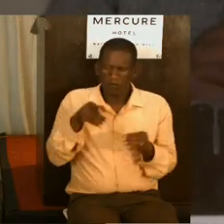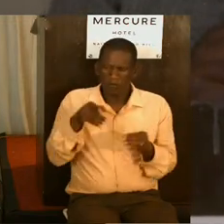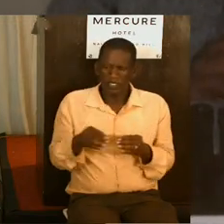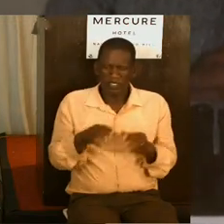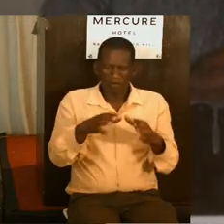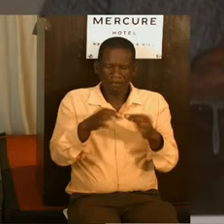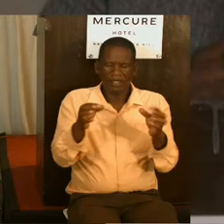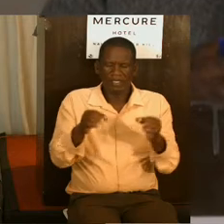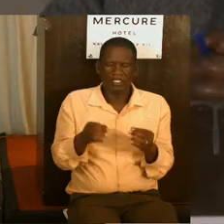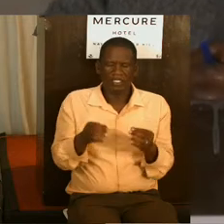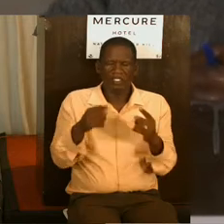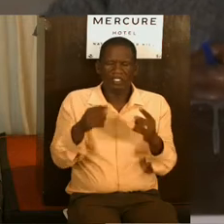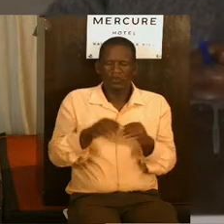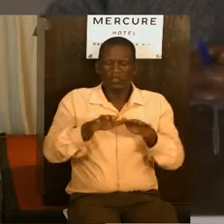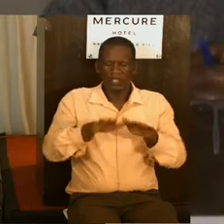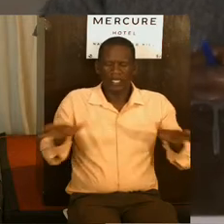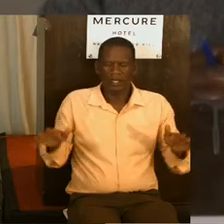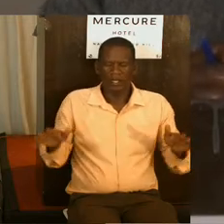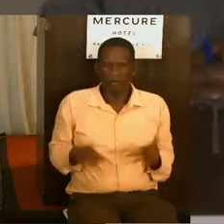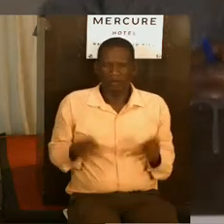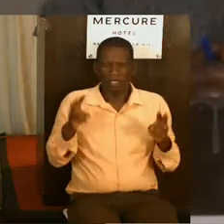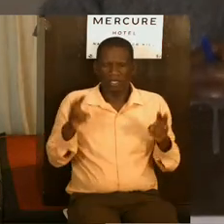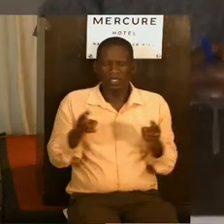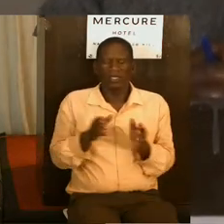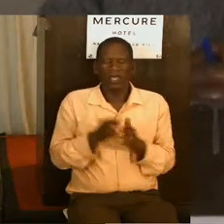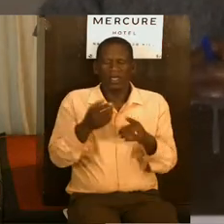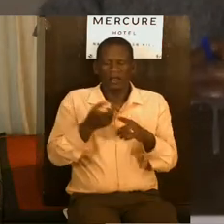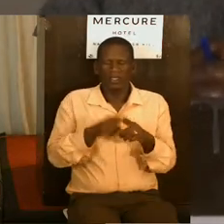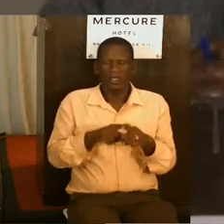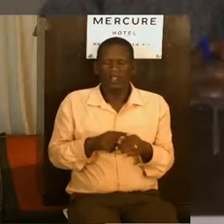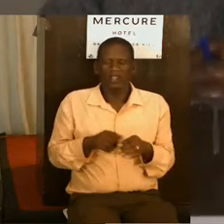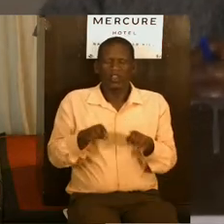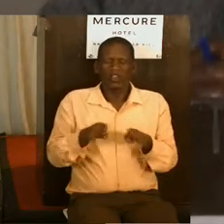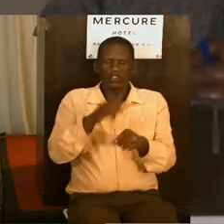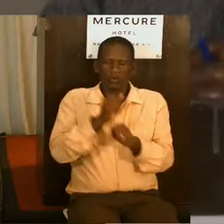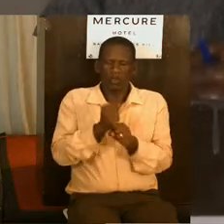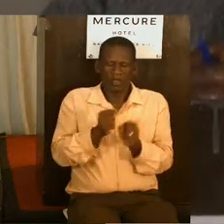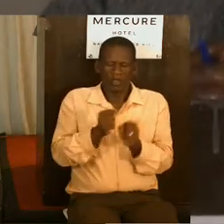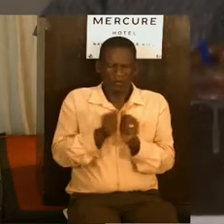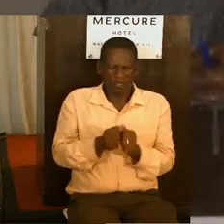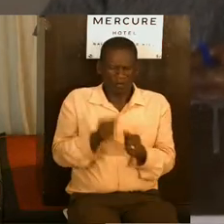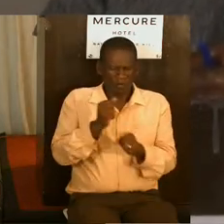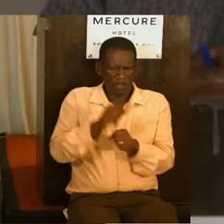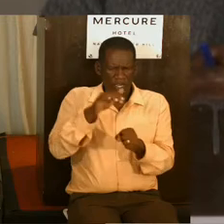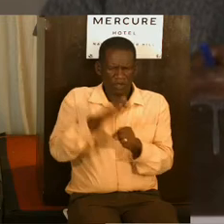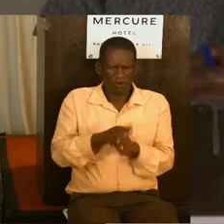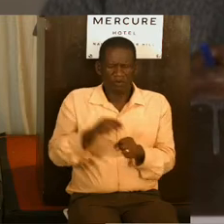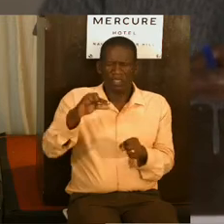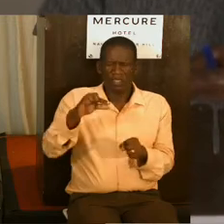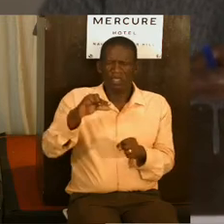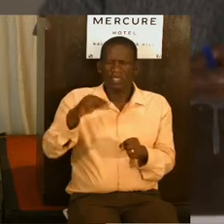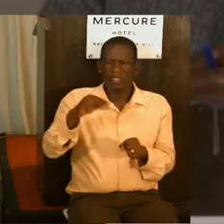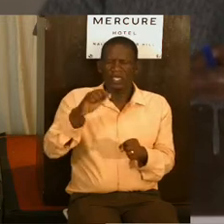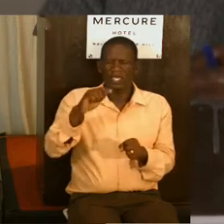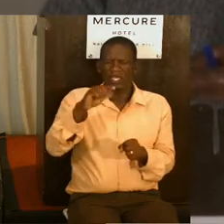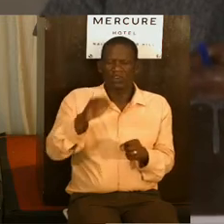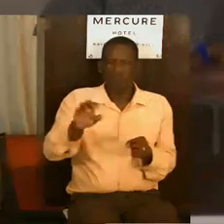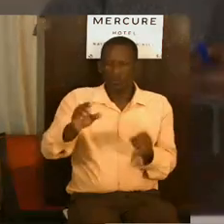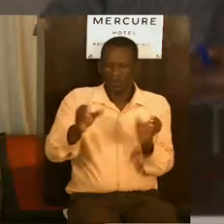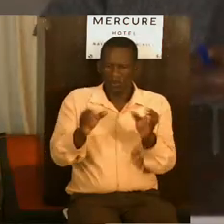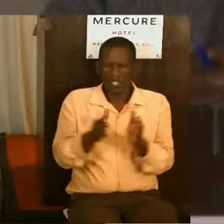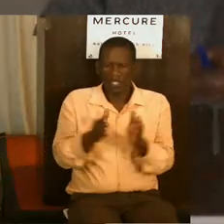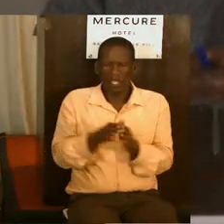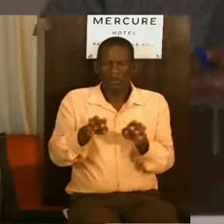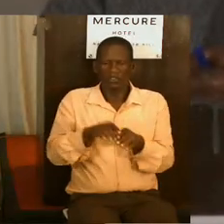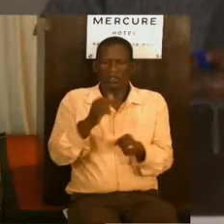message to the ground yeah and then we are also working I think we work a lot with Ghetto Radio we are also working